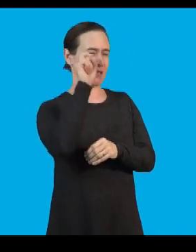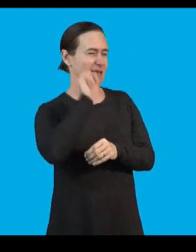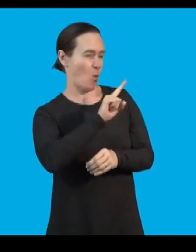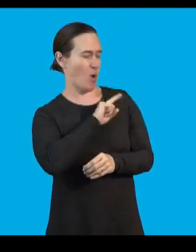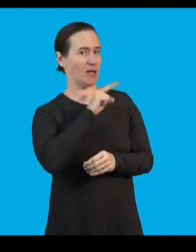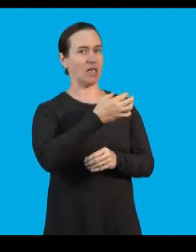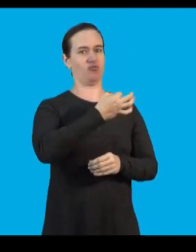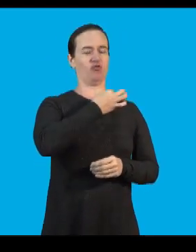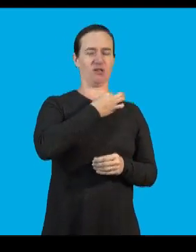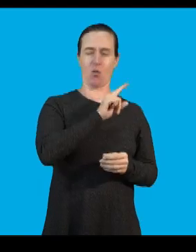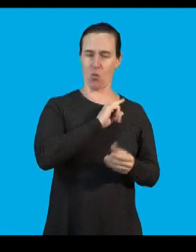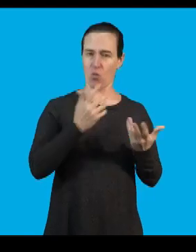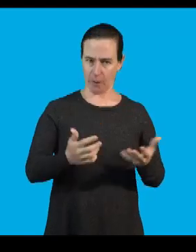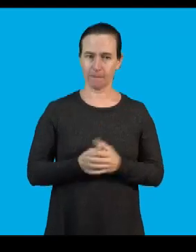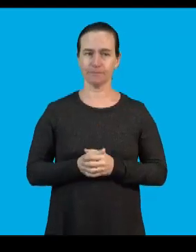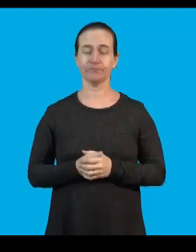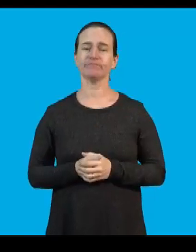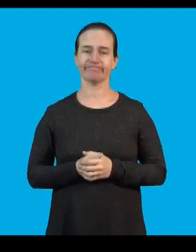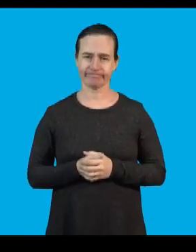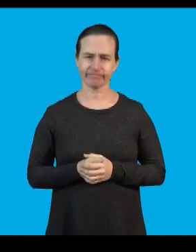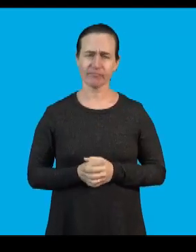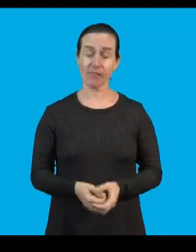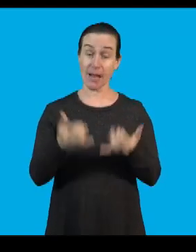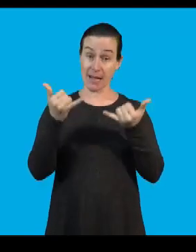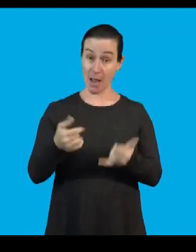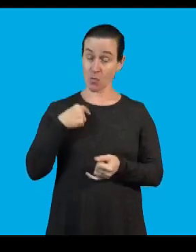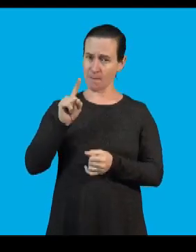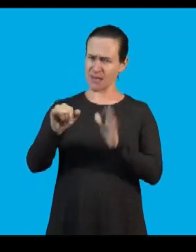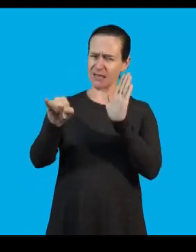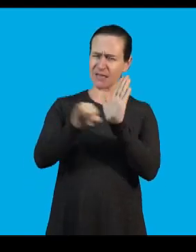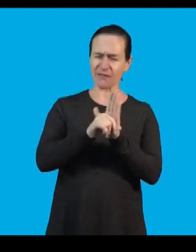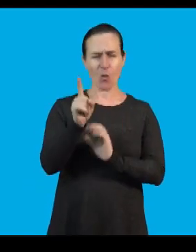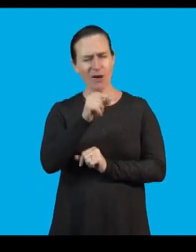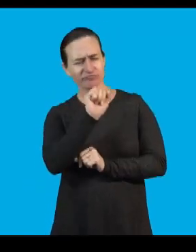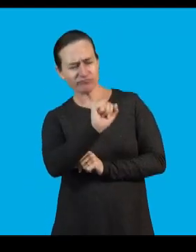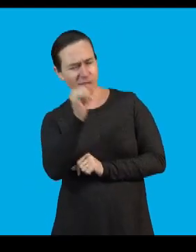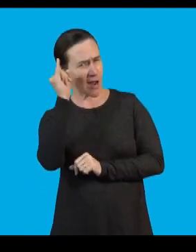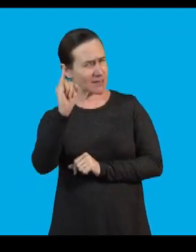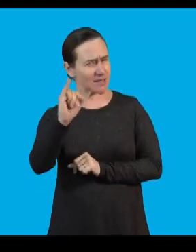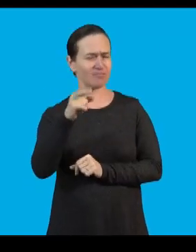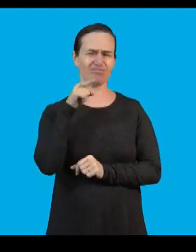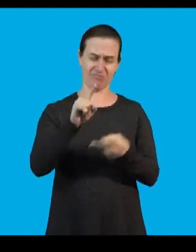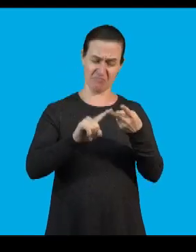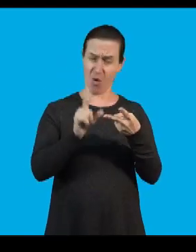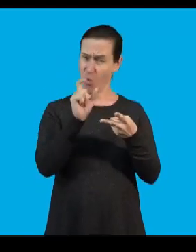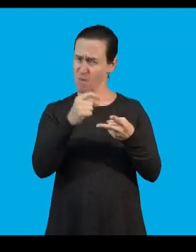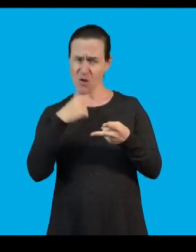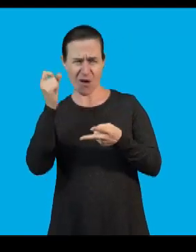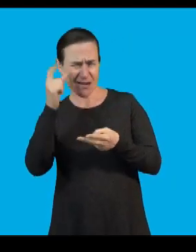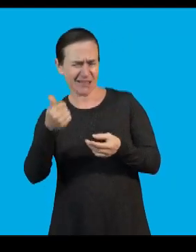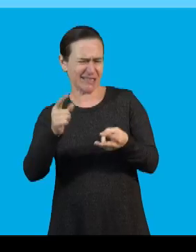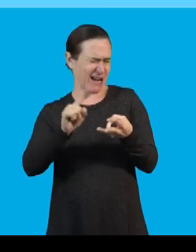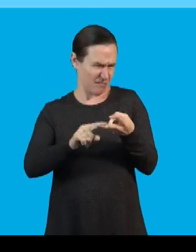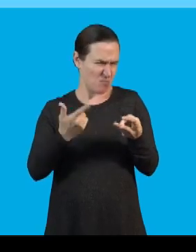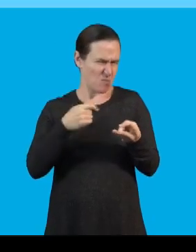adolescent risk-taking. Now remember, we're looking for main idea, unfamiliar words, as well as interrogative